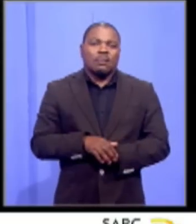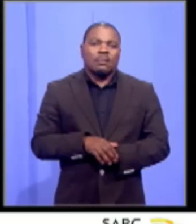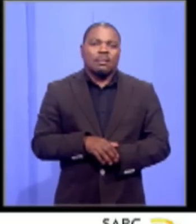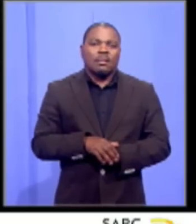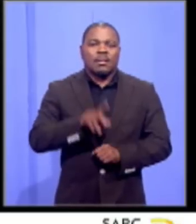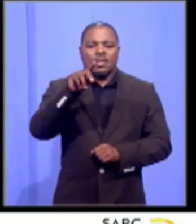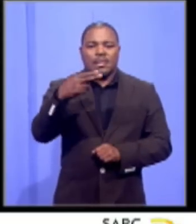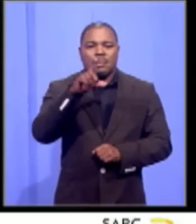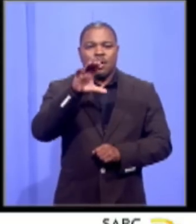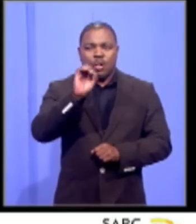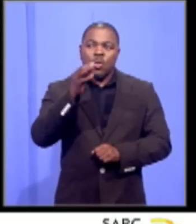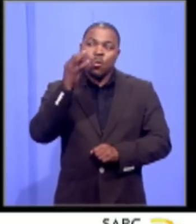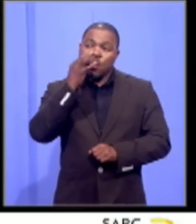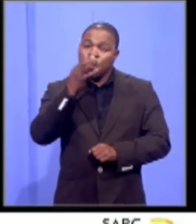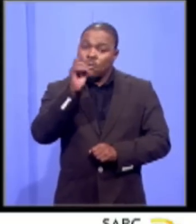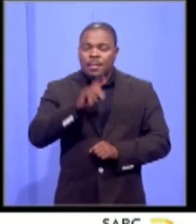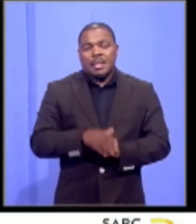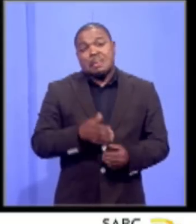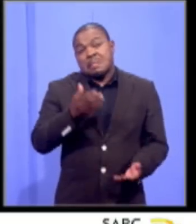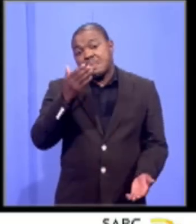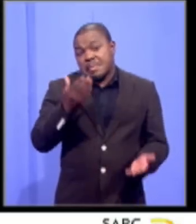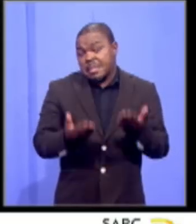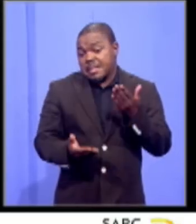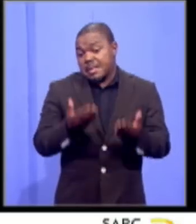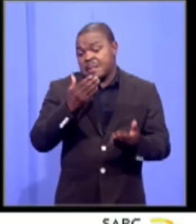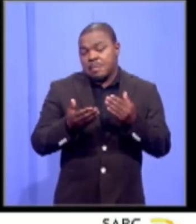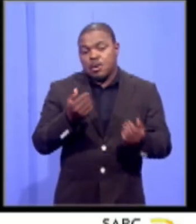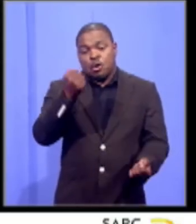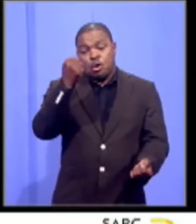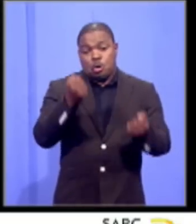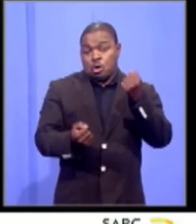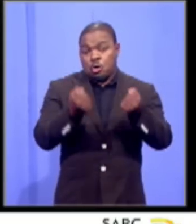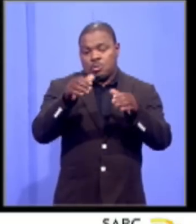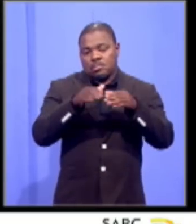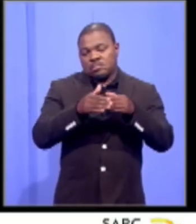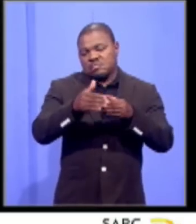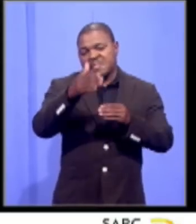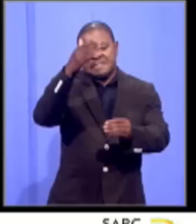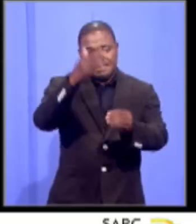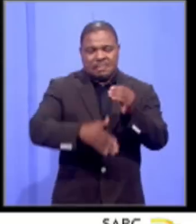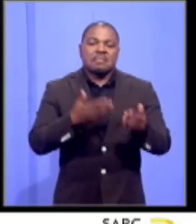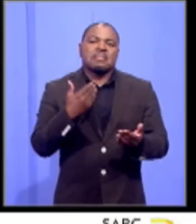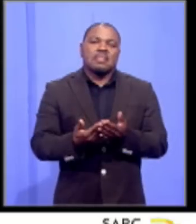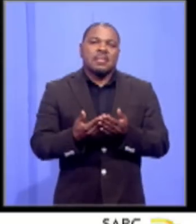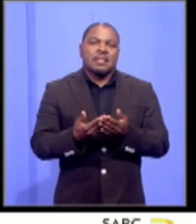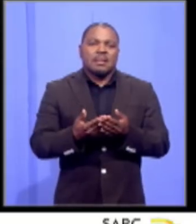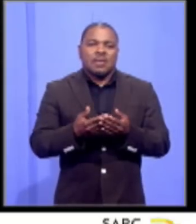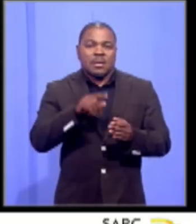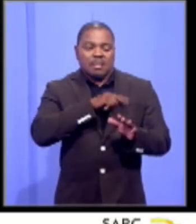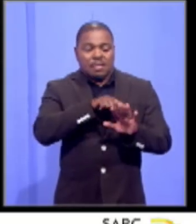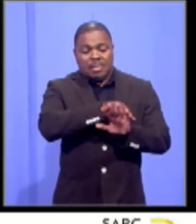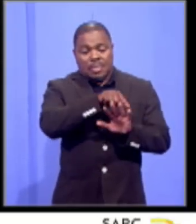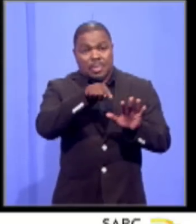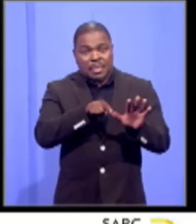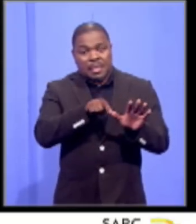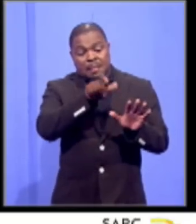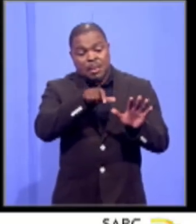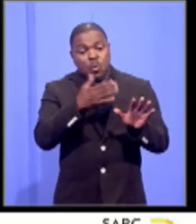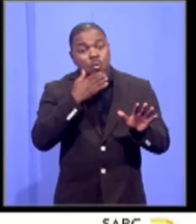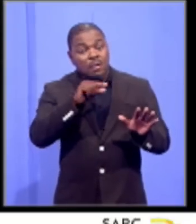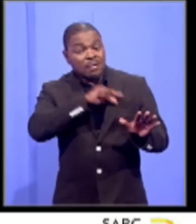Mathapelo Phelo yena o re mohlomongwe ke gona molato wo o tla fihlago mafelelong go ba gononelwa bao ba ka